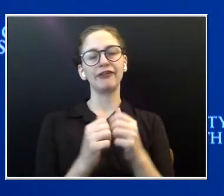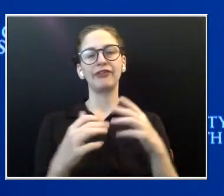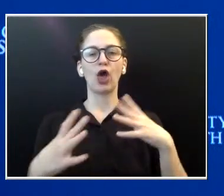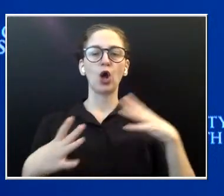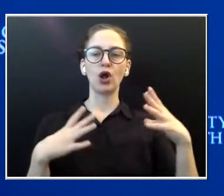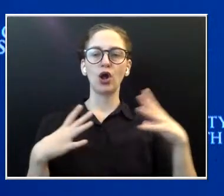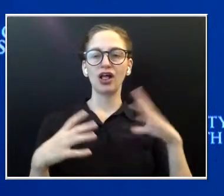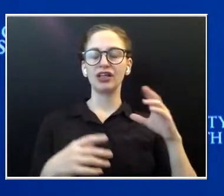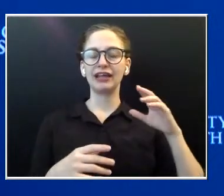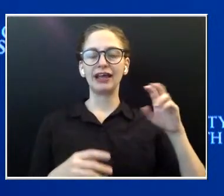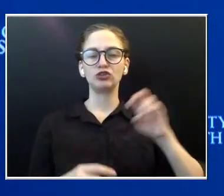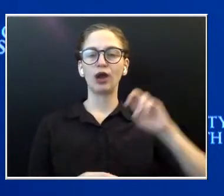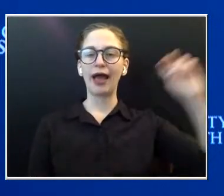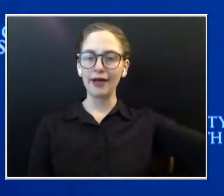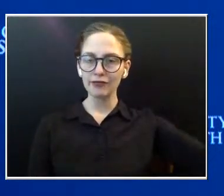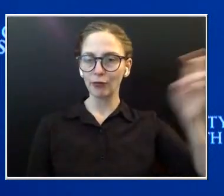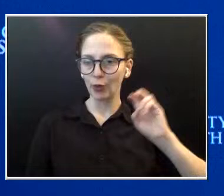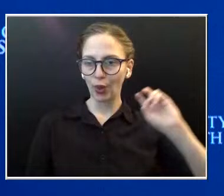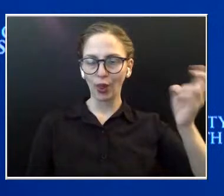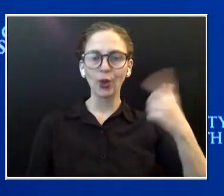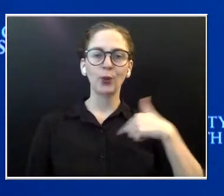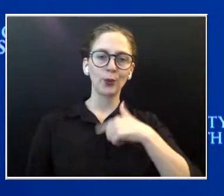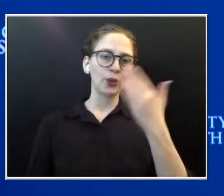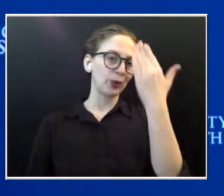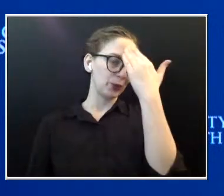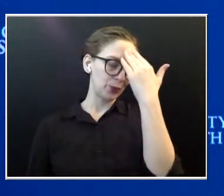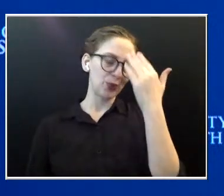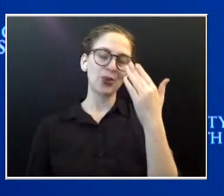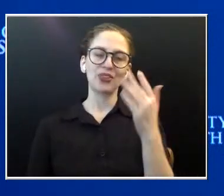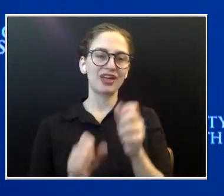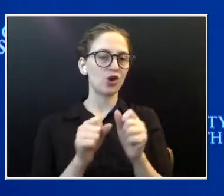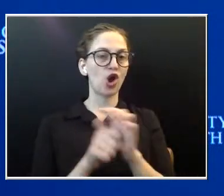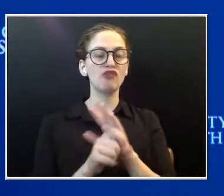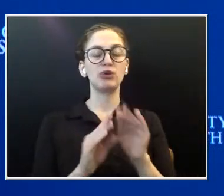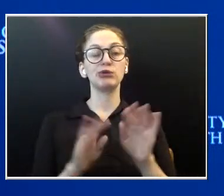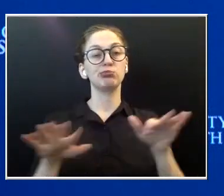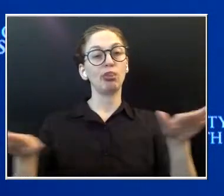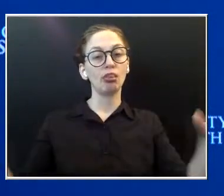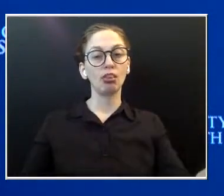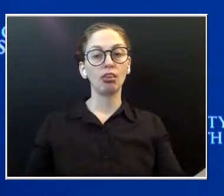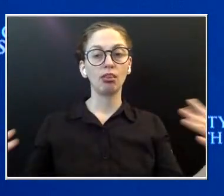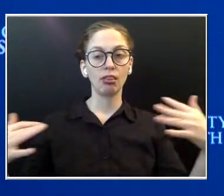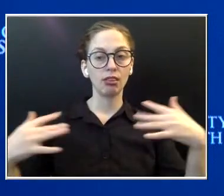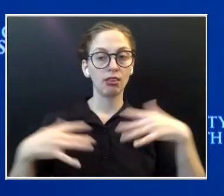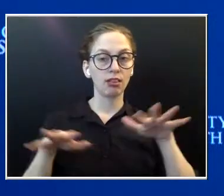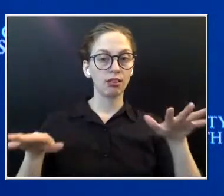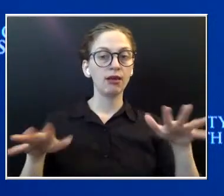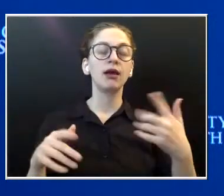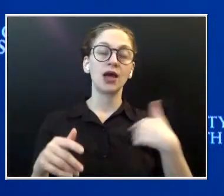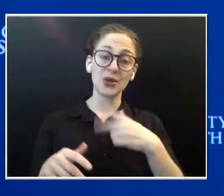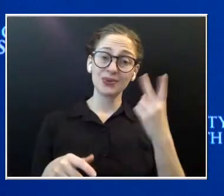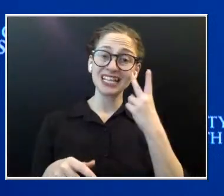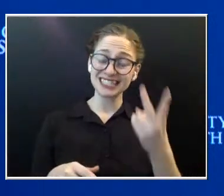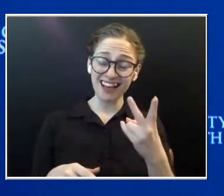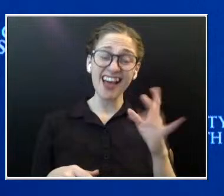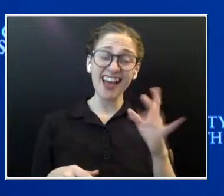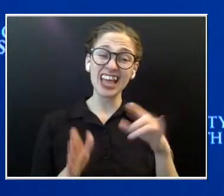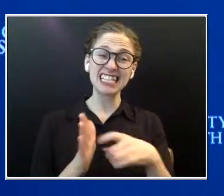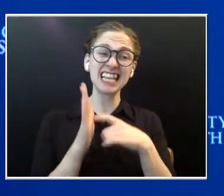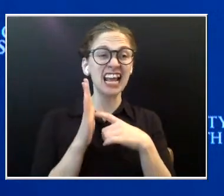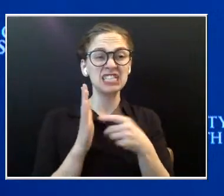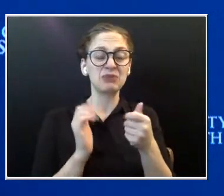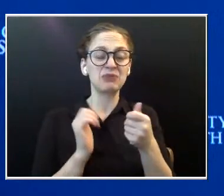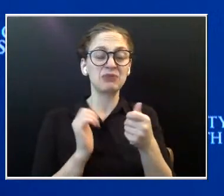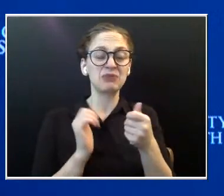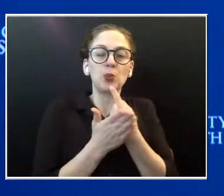circulating. I think and as we saw in the past throughout, it does take a couple weeks for it to really circulate further when people are